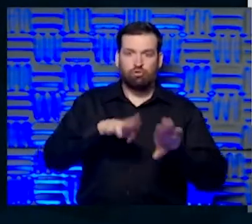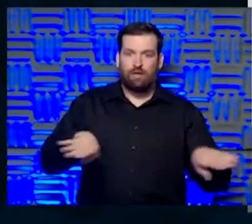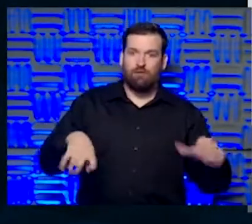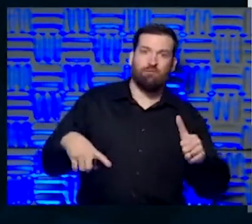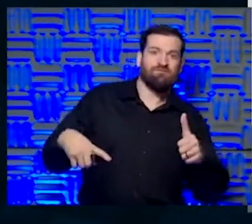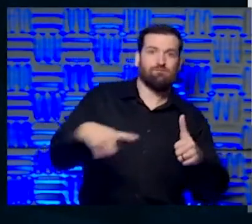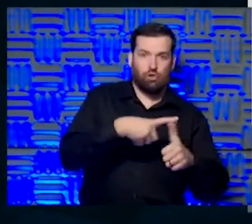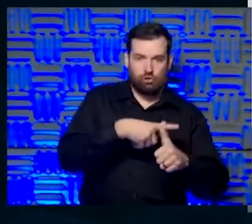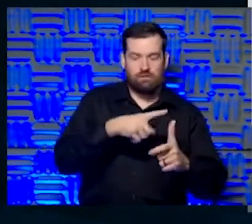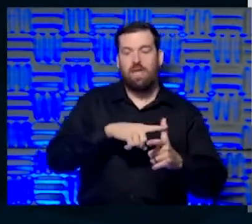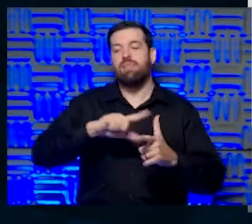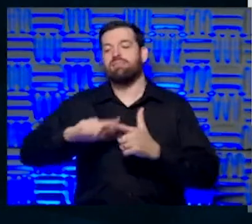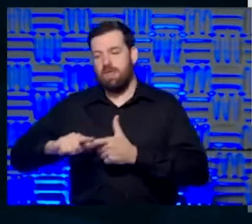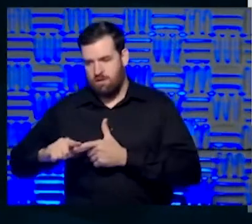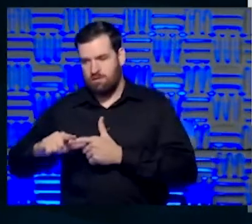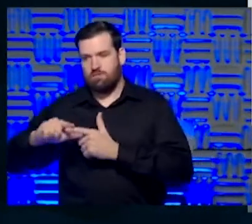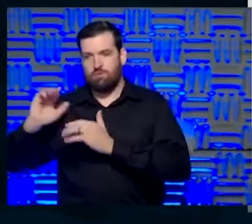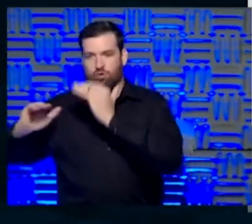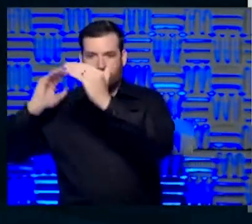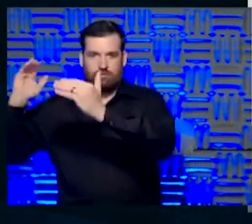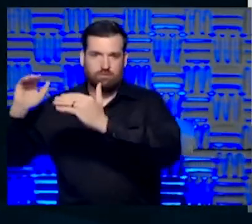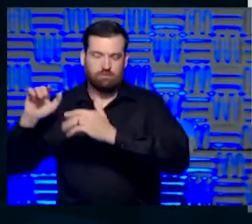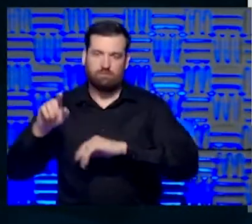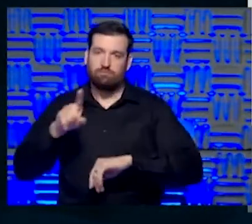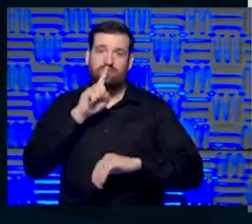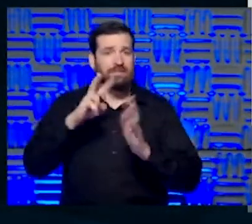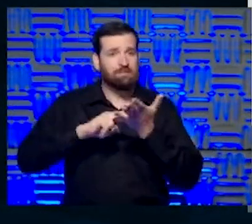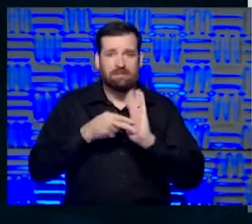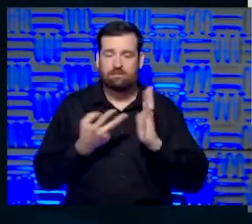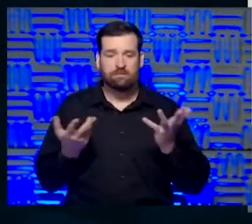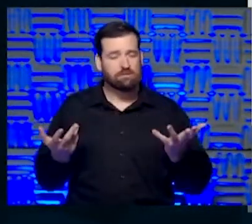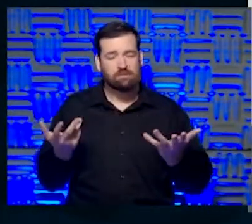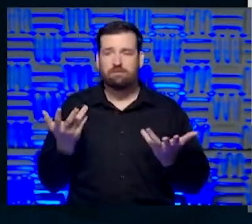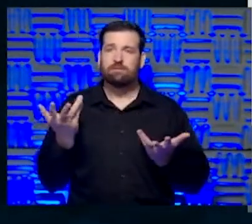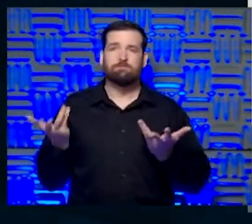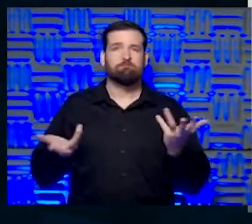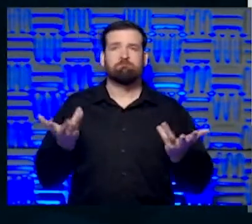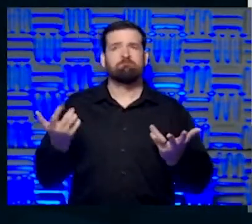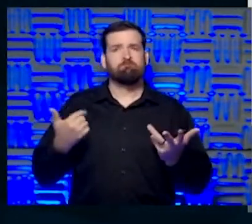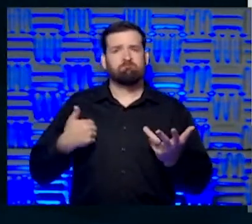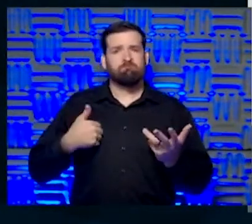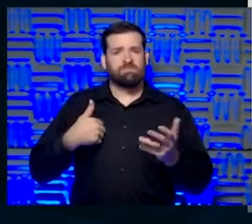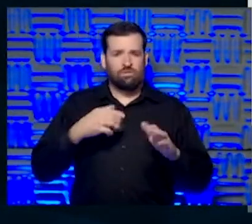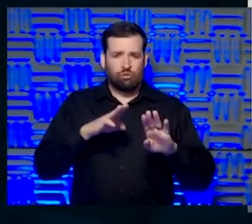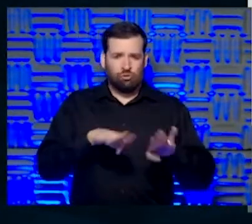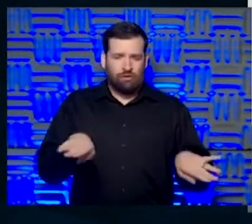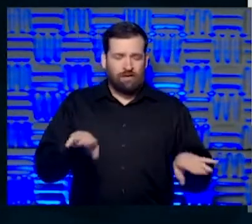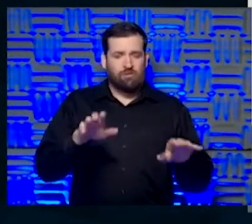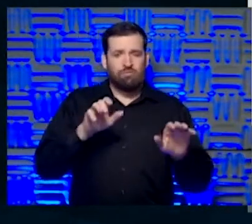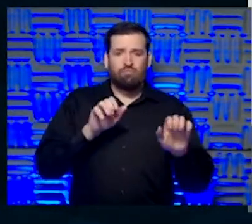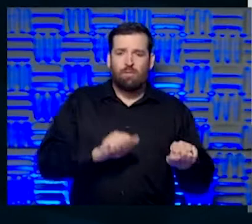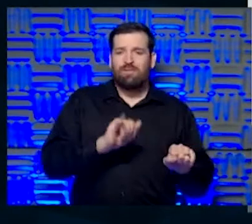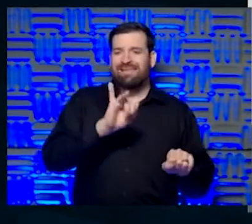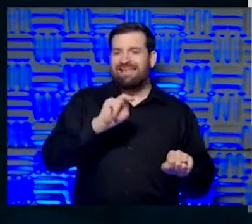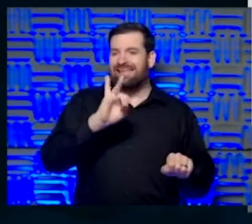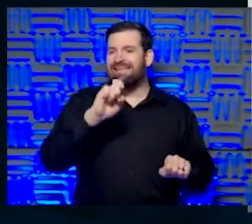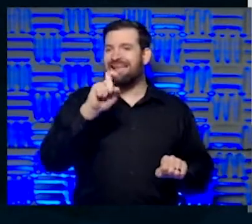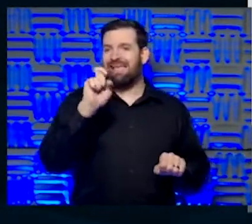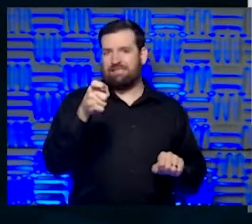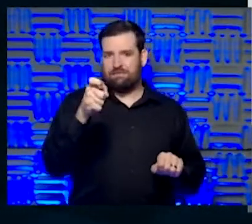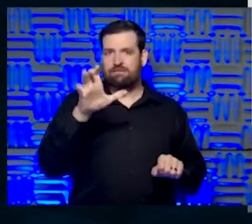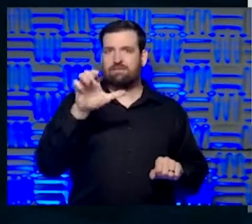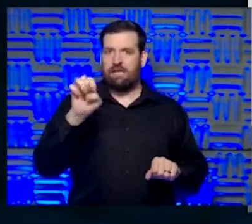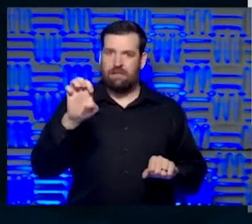before the adult in the household, which really leads you to believe that the child was likely the index case in that scenario.